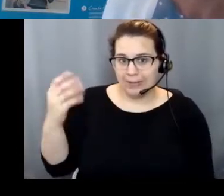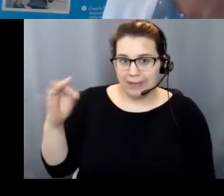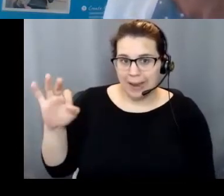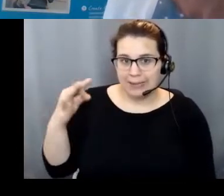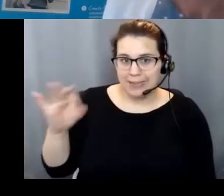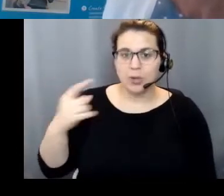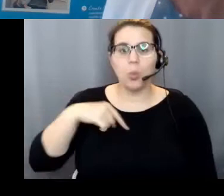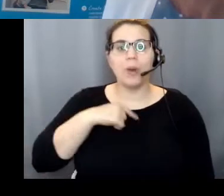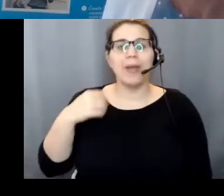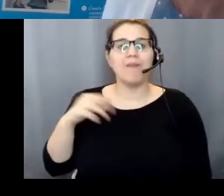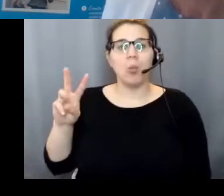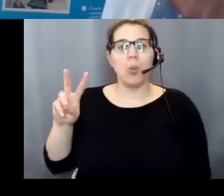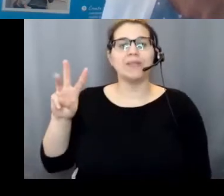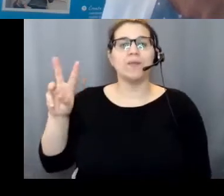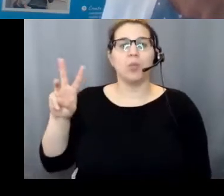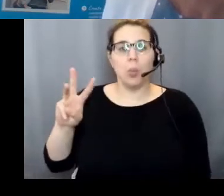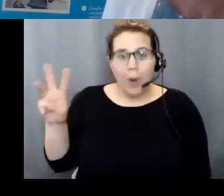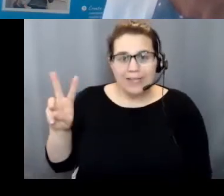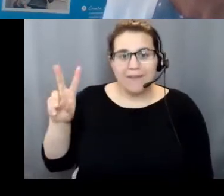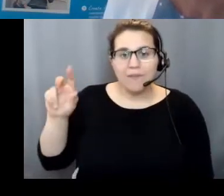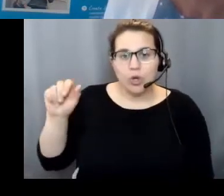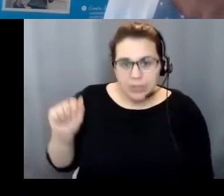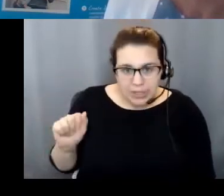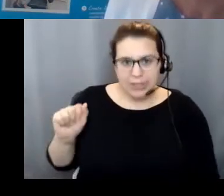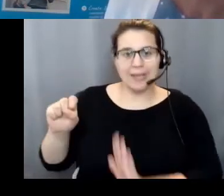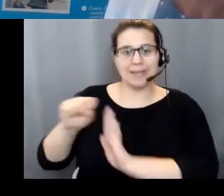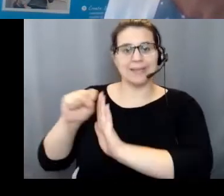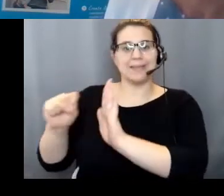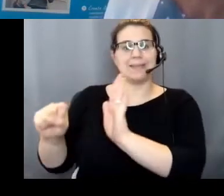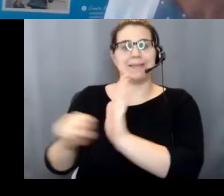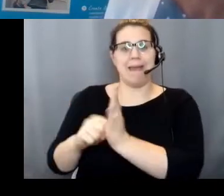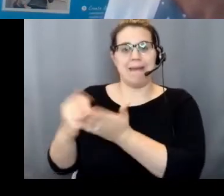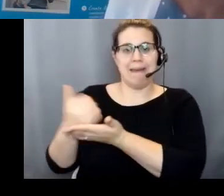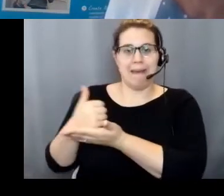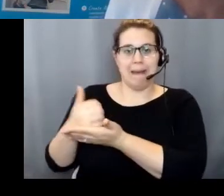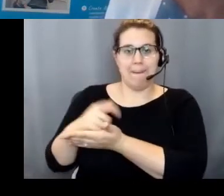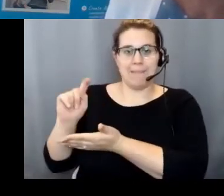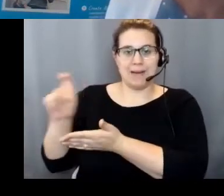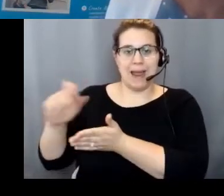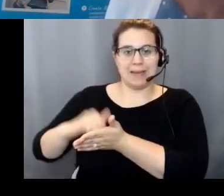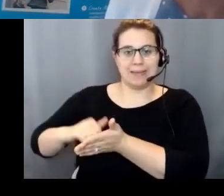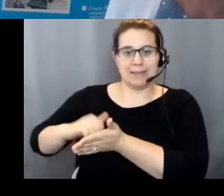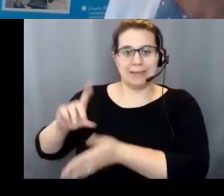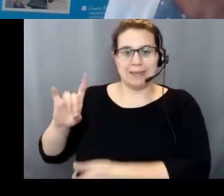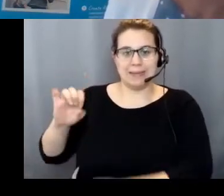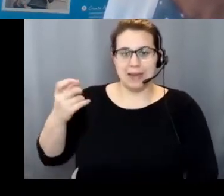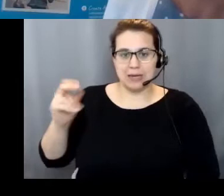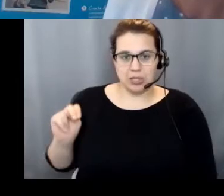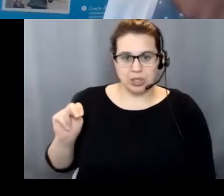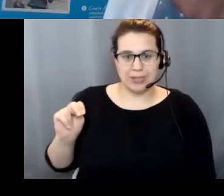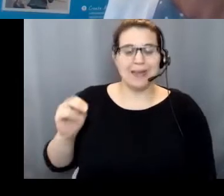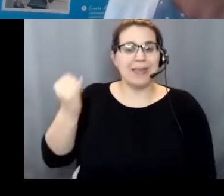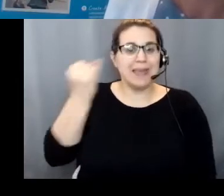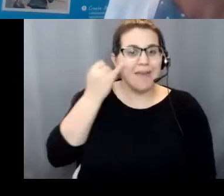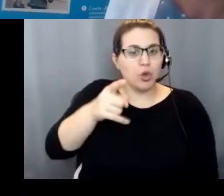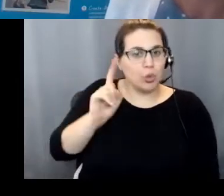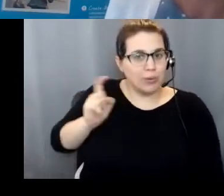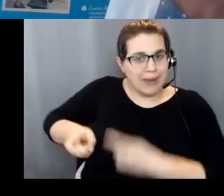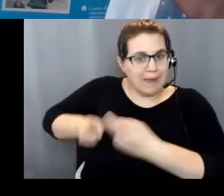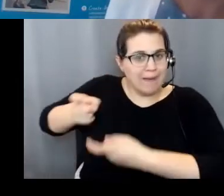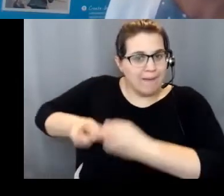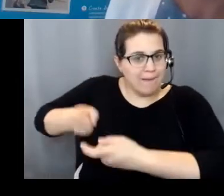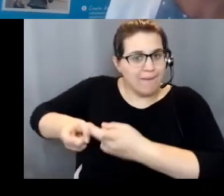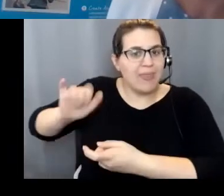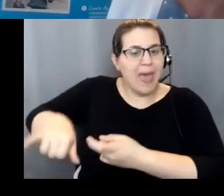deduction for all contributions made to the WVABLE account by the West Virginia resident and taxpayer, and that is dollar